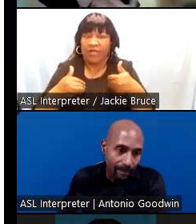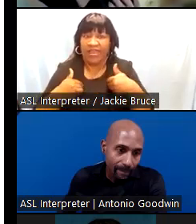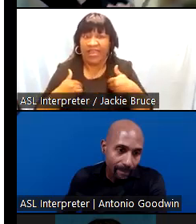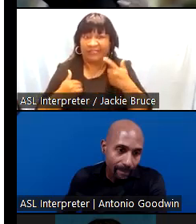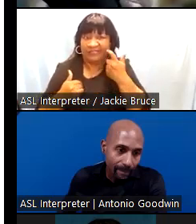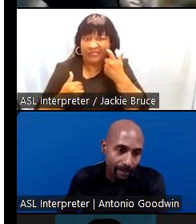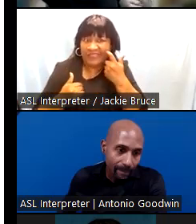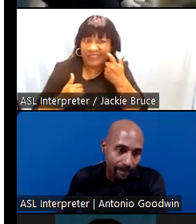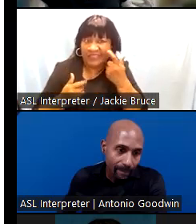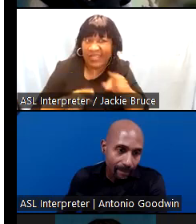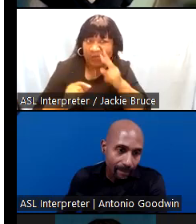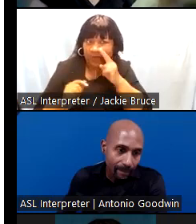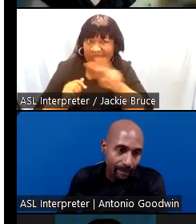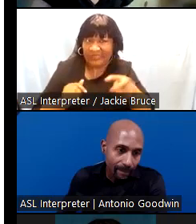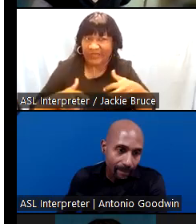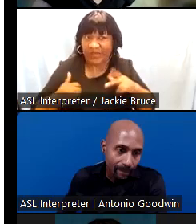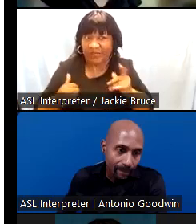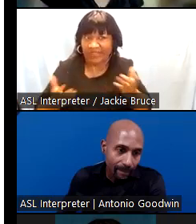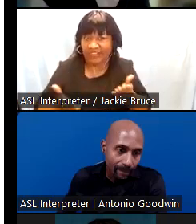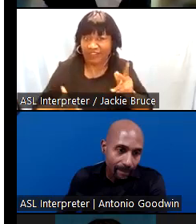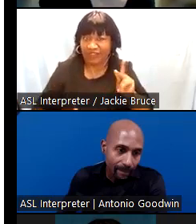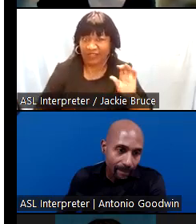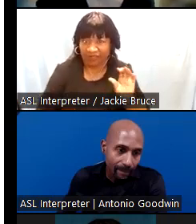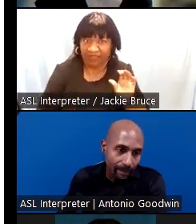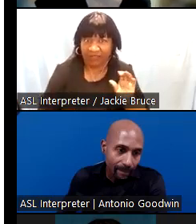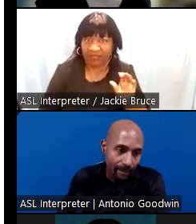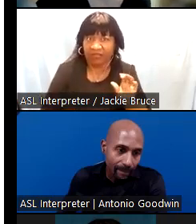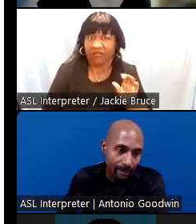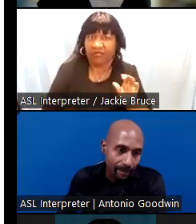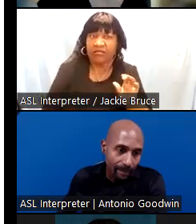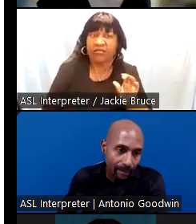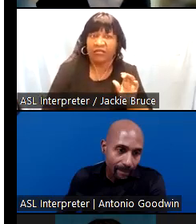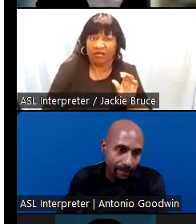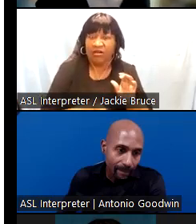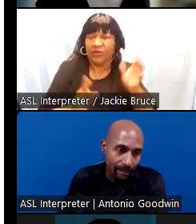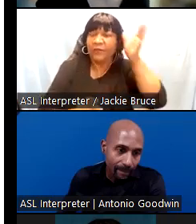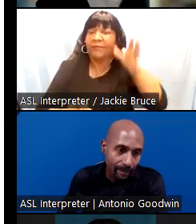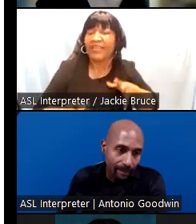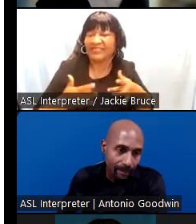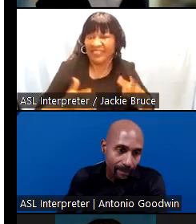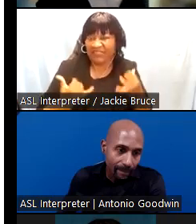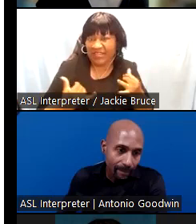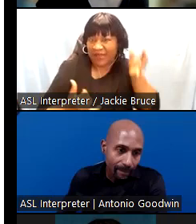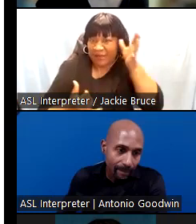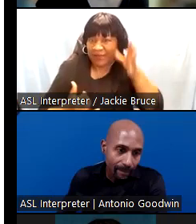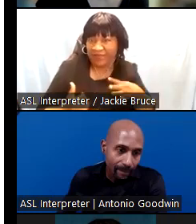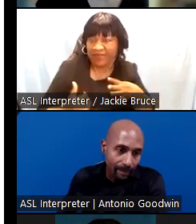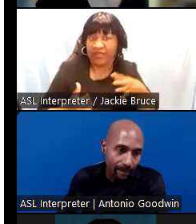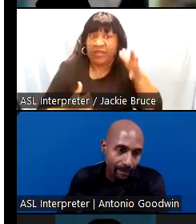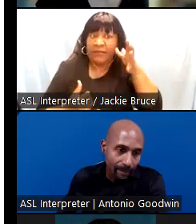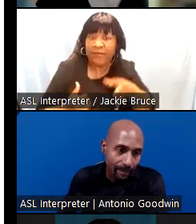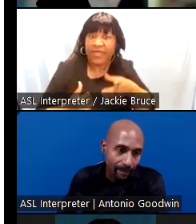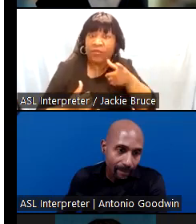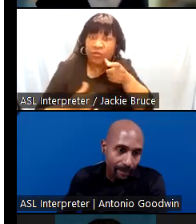recent cases of monkeypox that we're seeing are among men, and specifically men who've had sexual